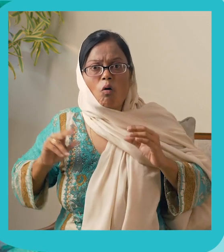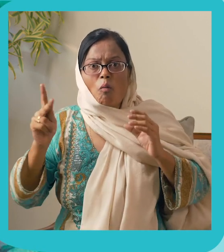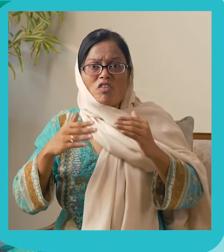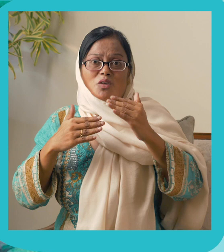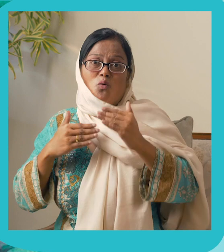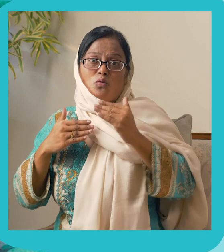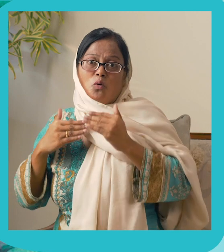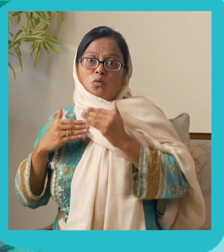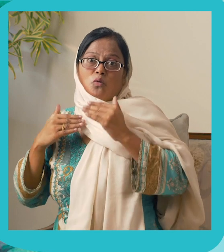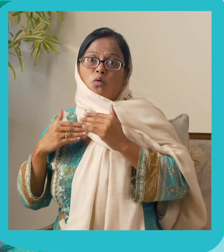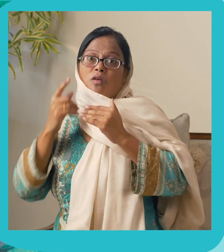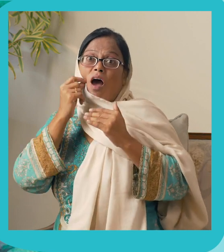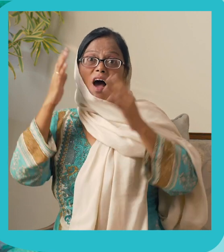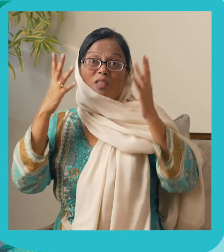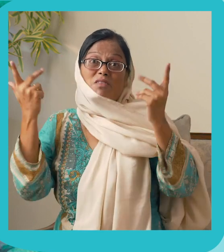direction.